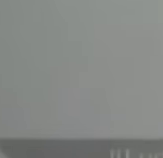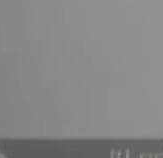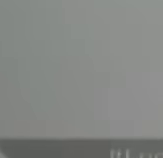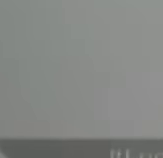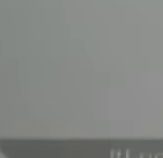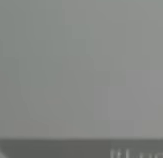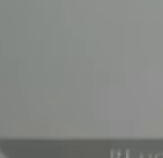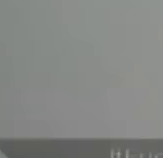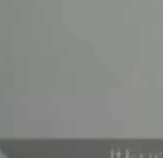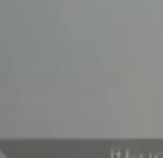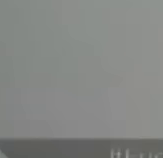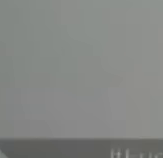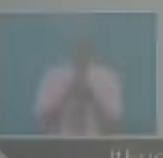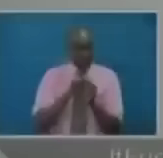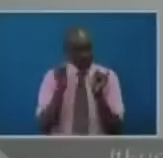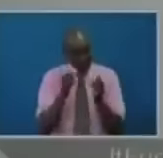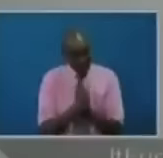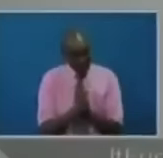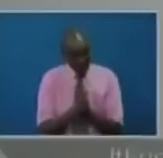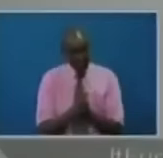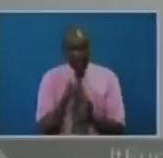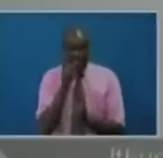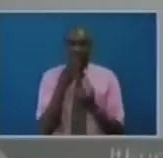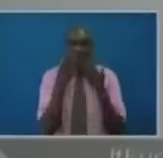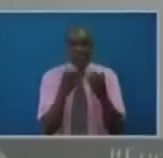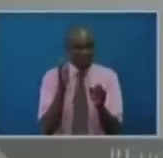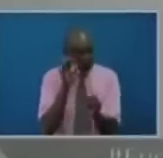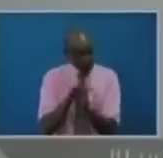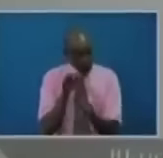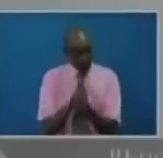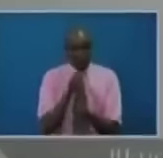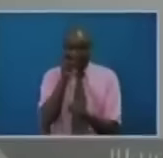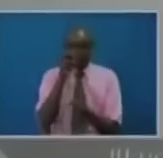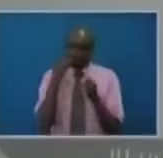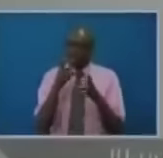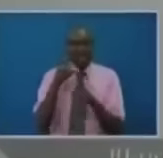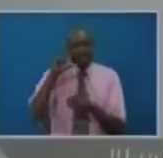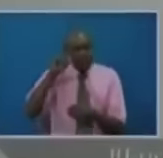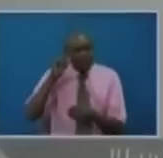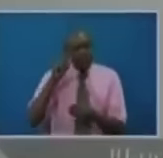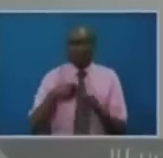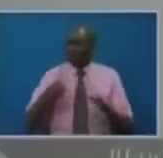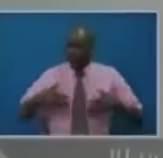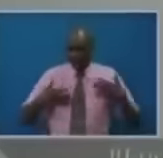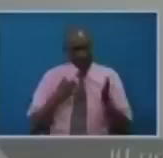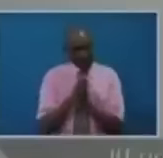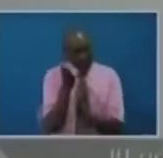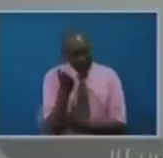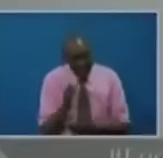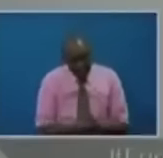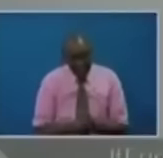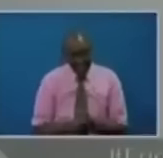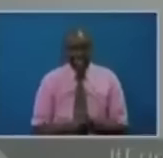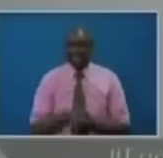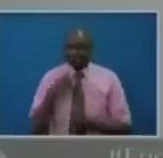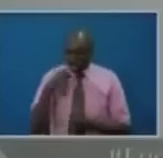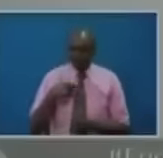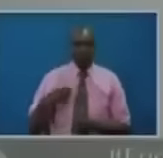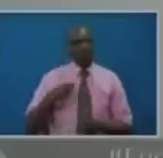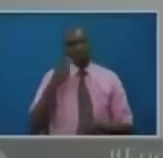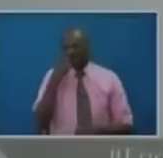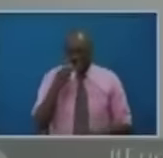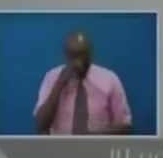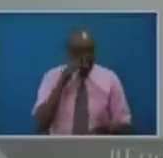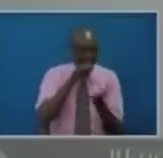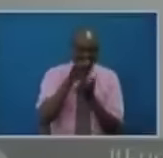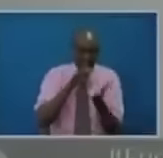and welcome back to Friday Briefing. Thank you so much for staying with us. I'm seeing quite a number of tweets. People are excited that they will be cracked up tonight.